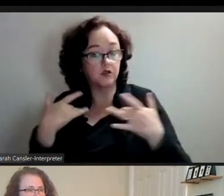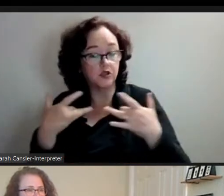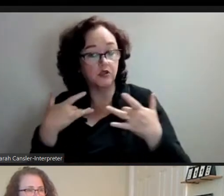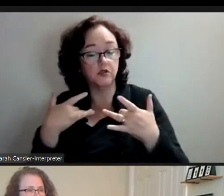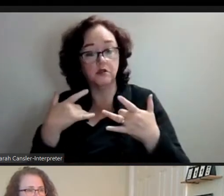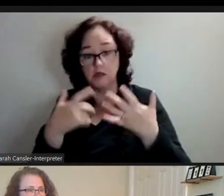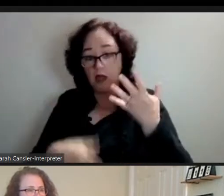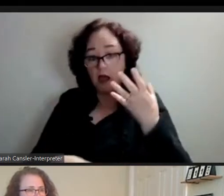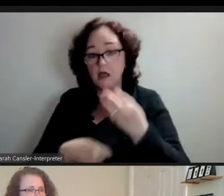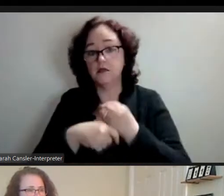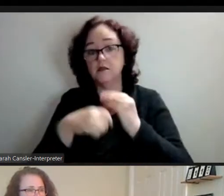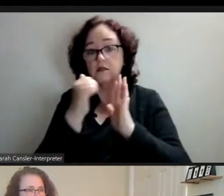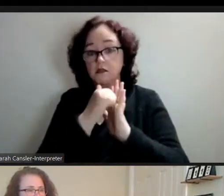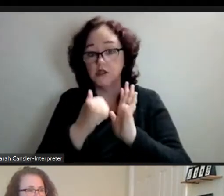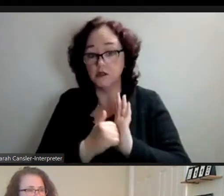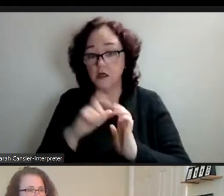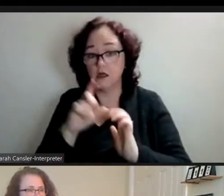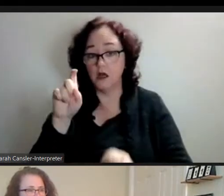agenda?